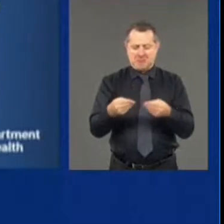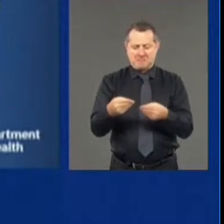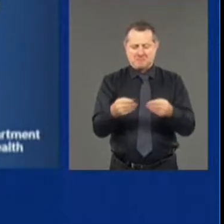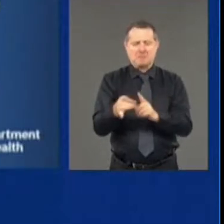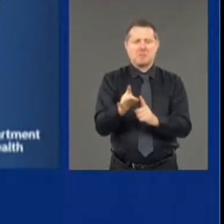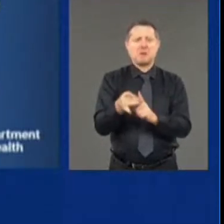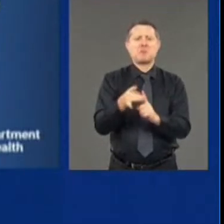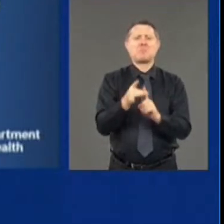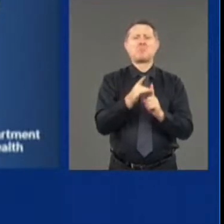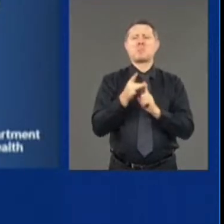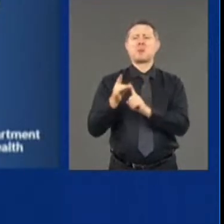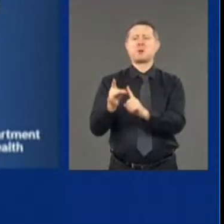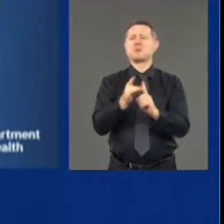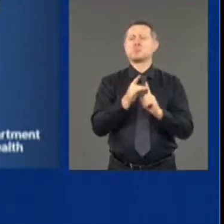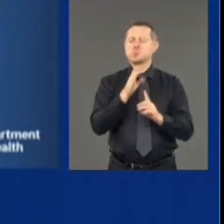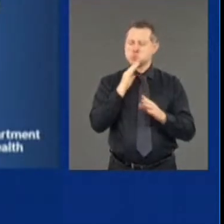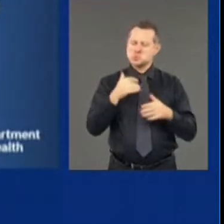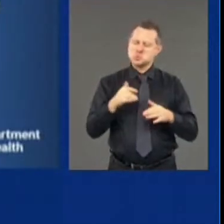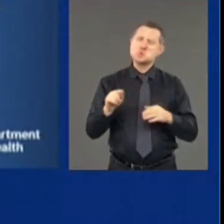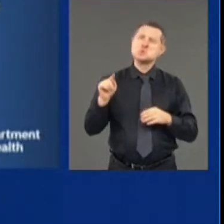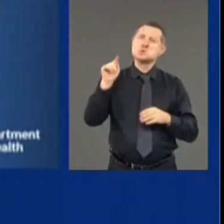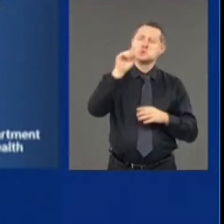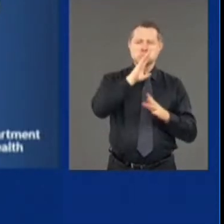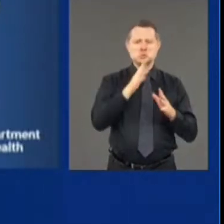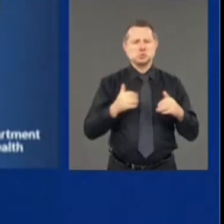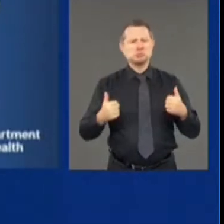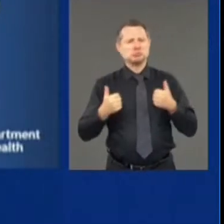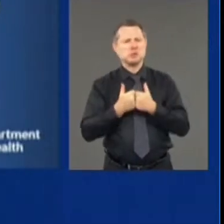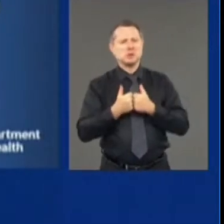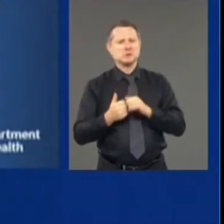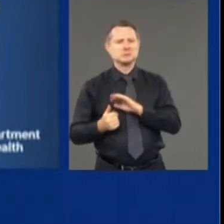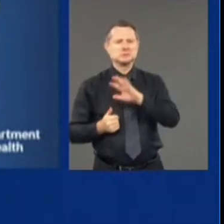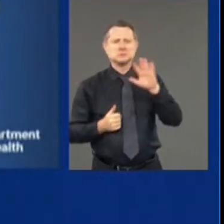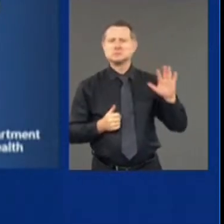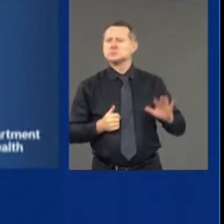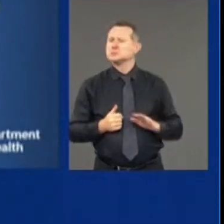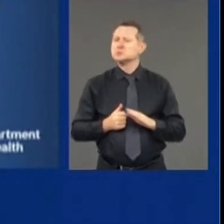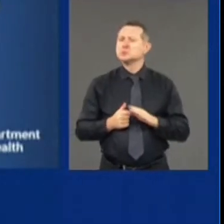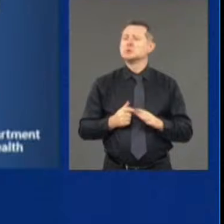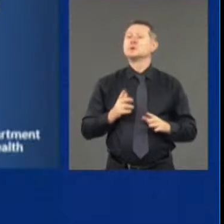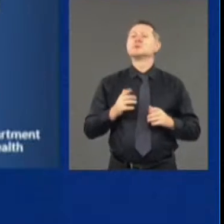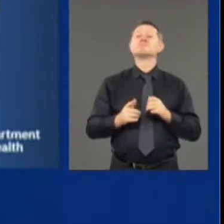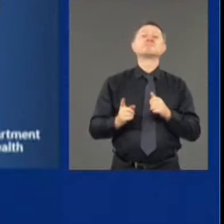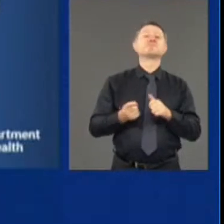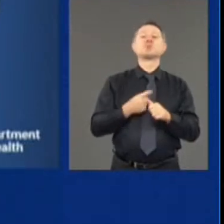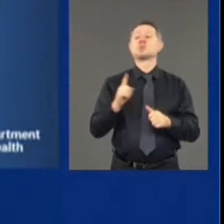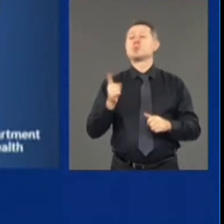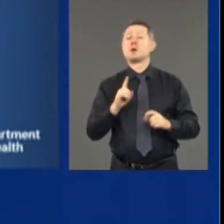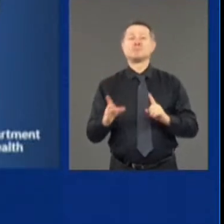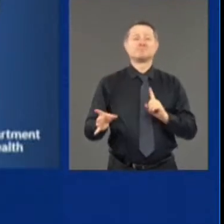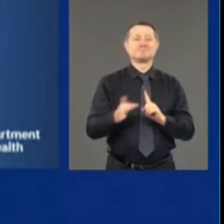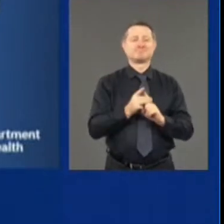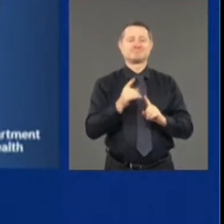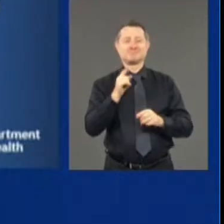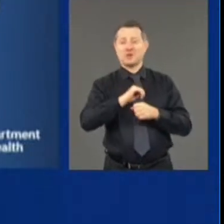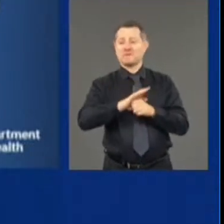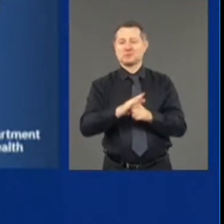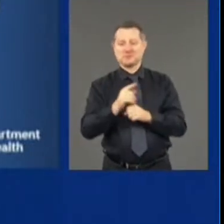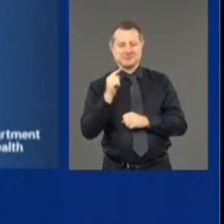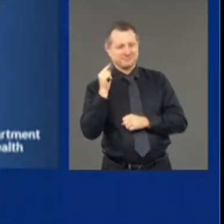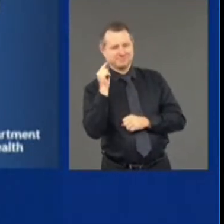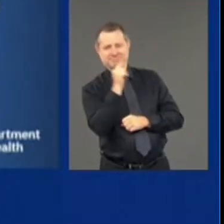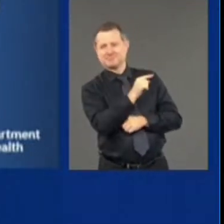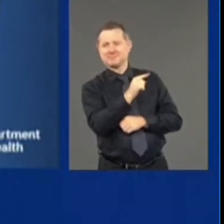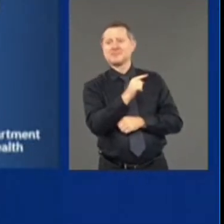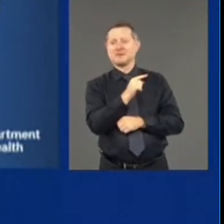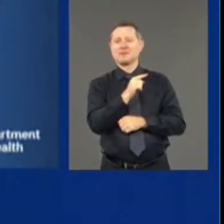challenge nationwide since the very beginning of this crisis. The first known COVID-19 positive nursing home residents was identified in